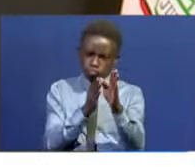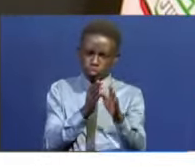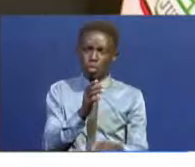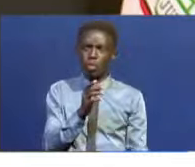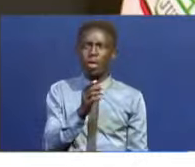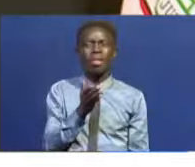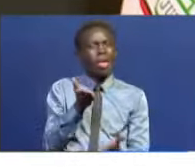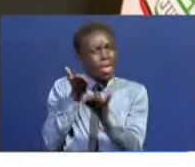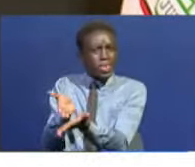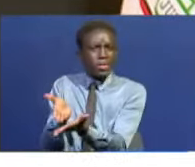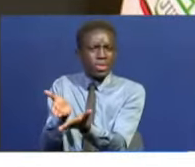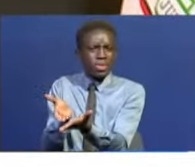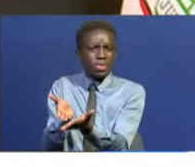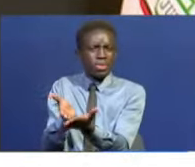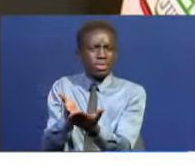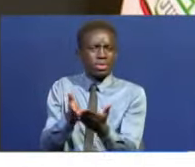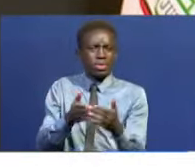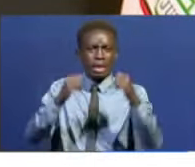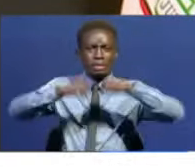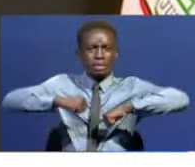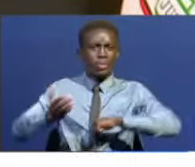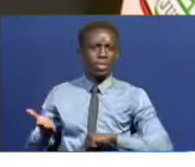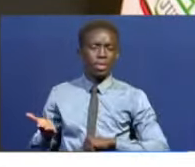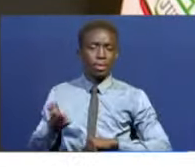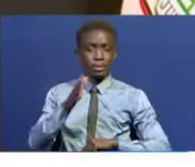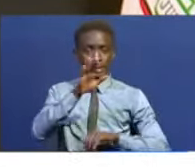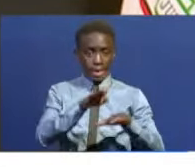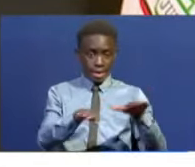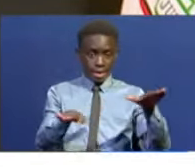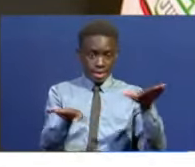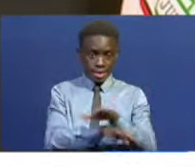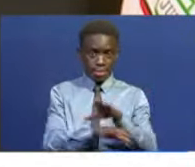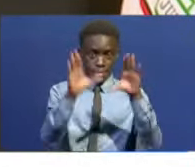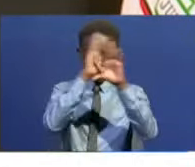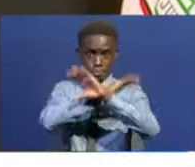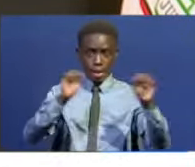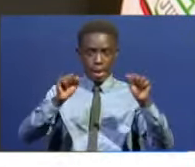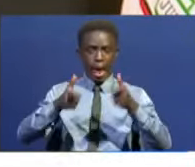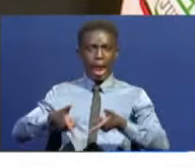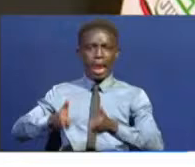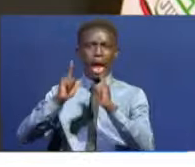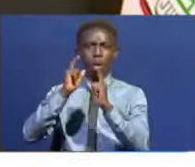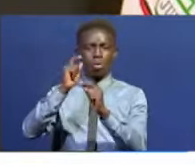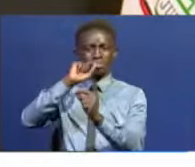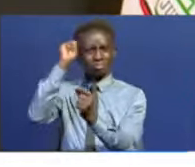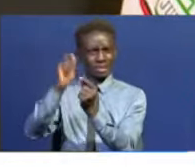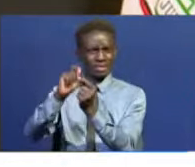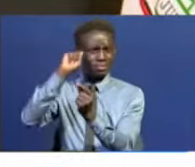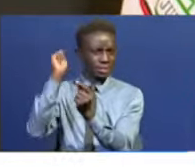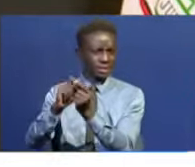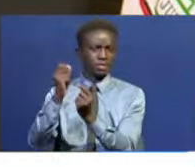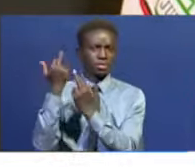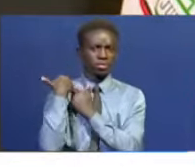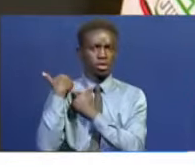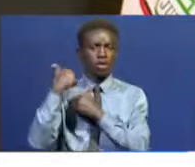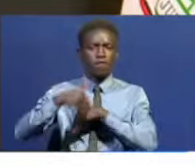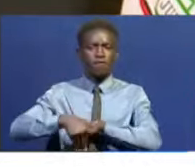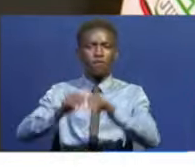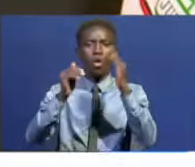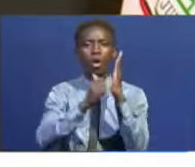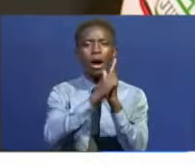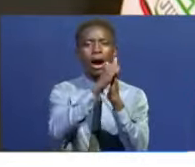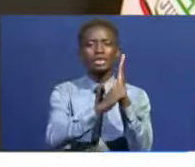agreement. The office of the deputy president will be allowed specific duties identified at Article 21 of the